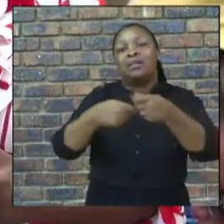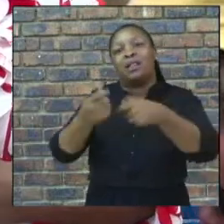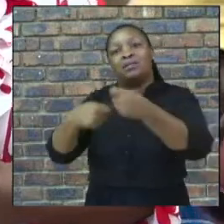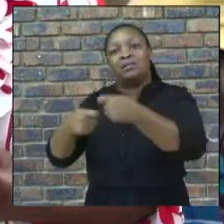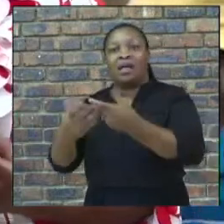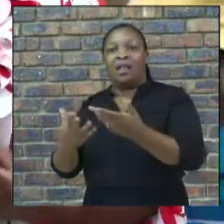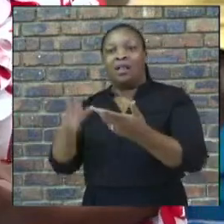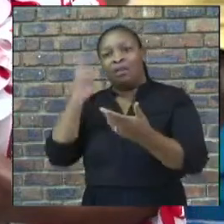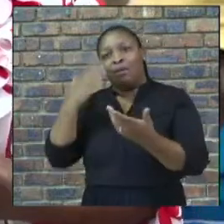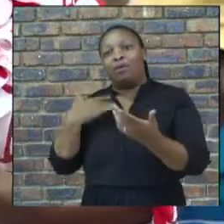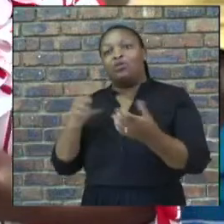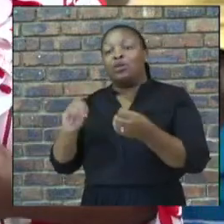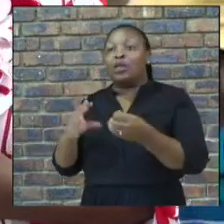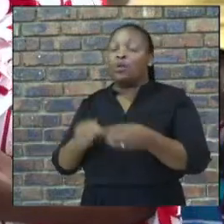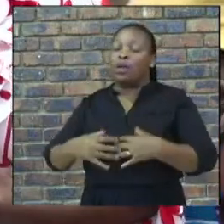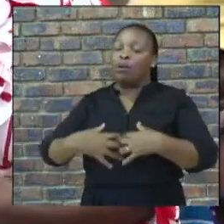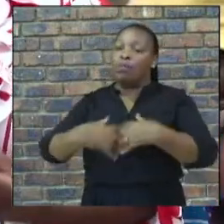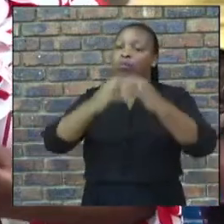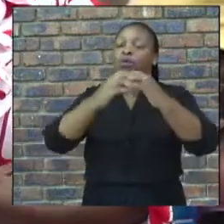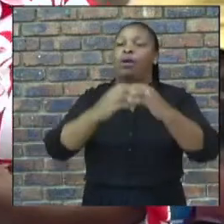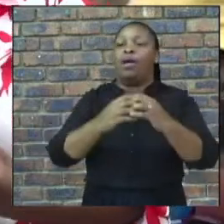go fitlhelela re kry-a